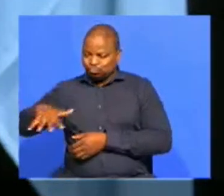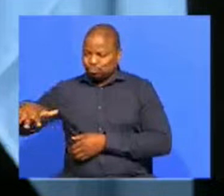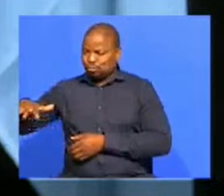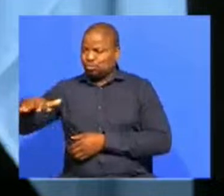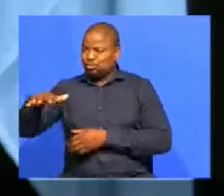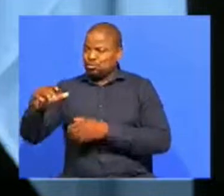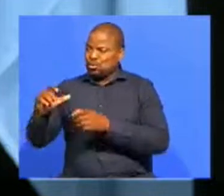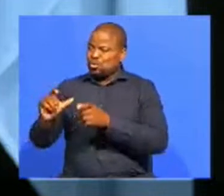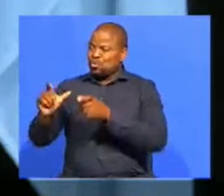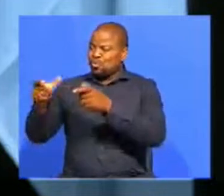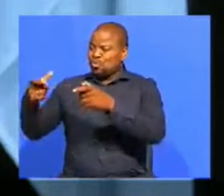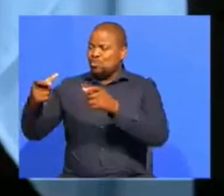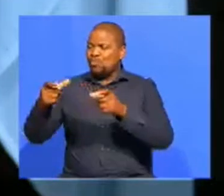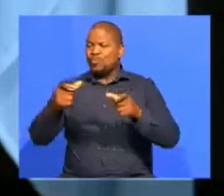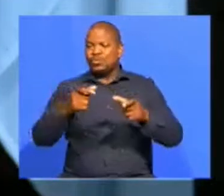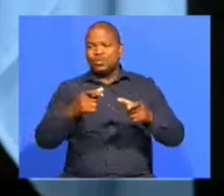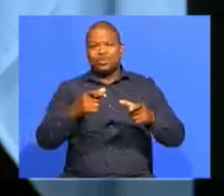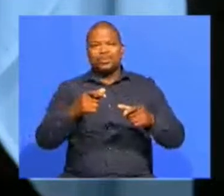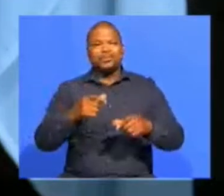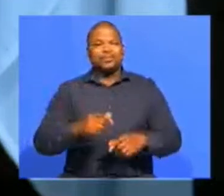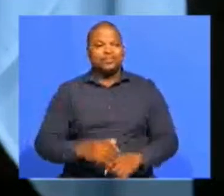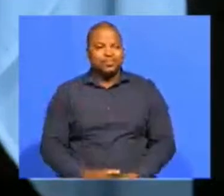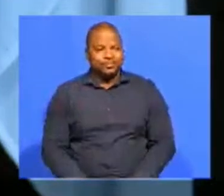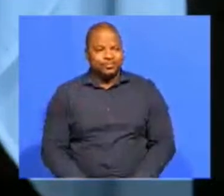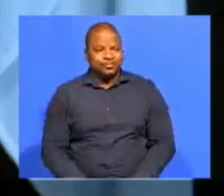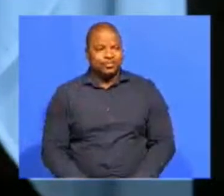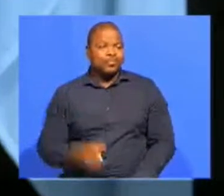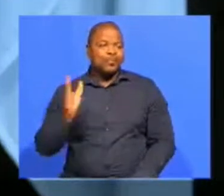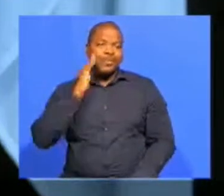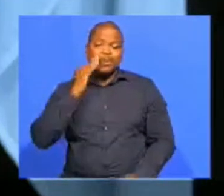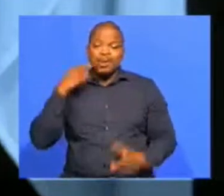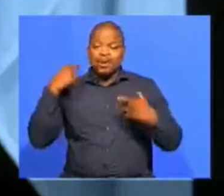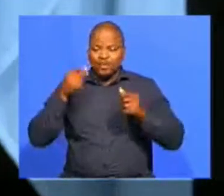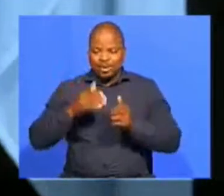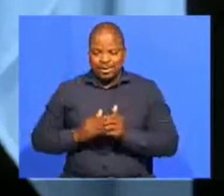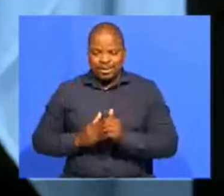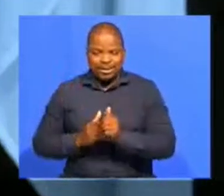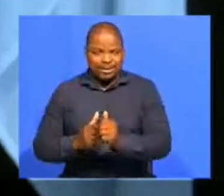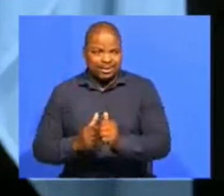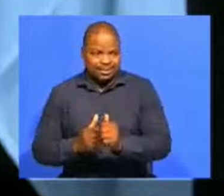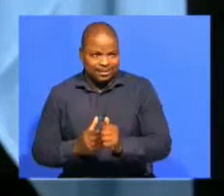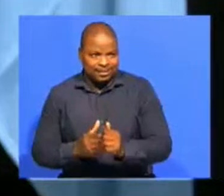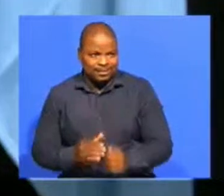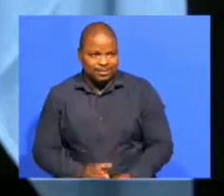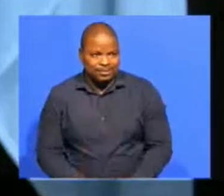grouping. They're all black governed,